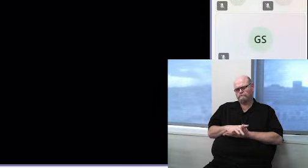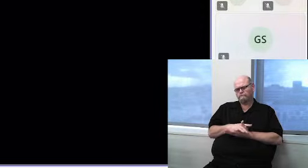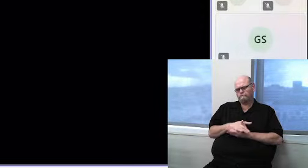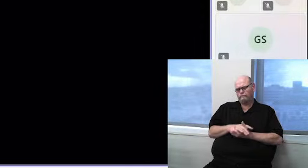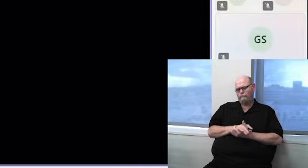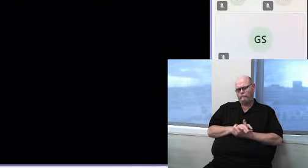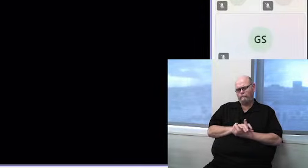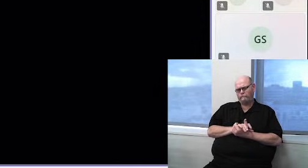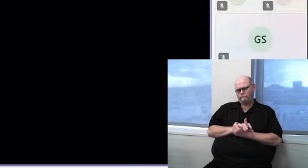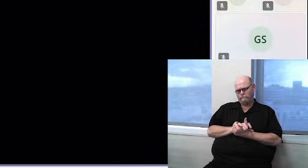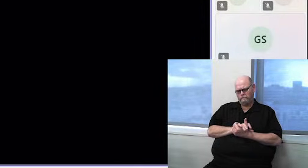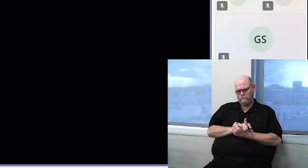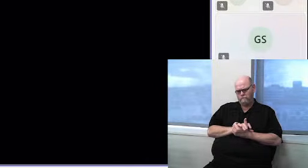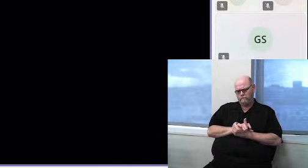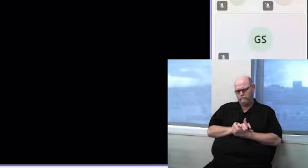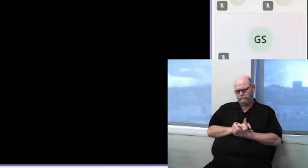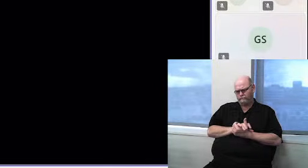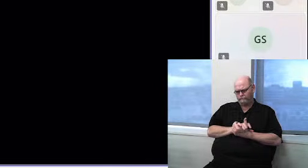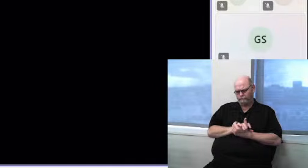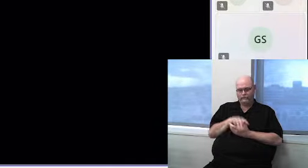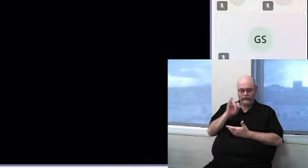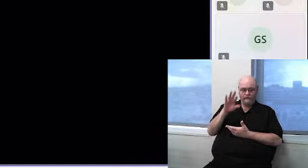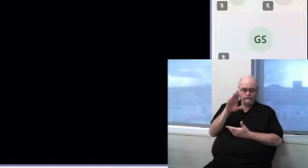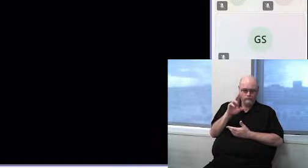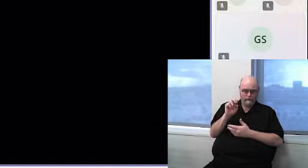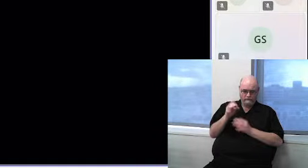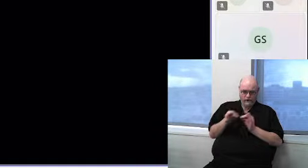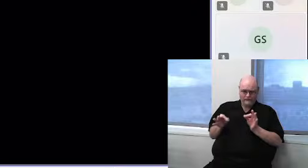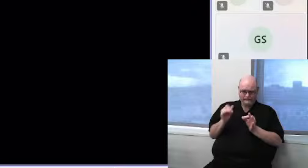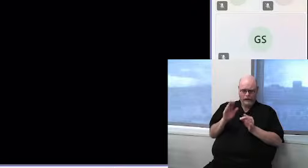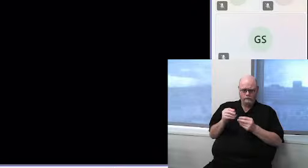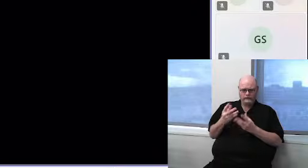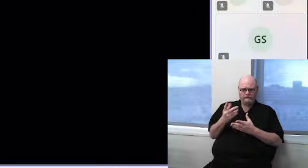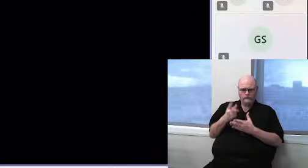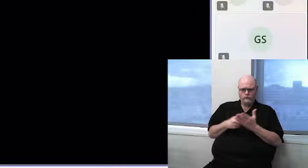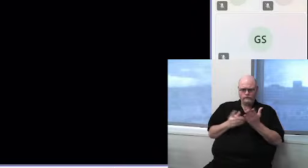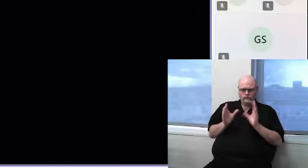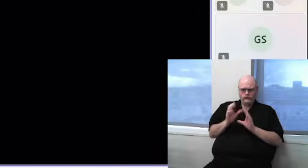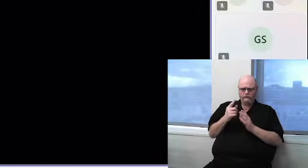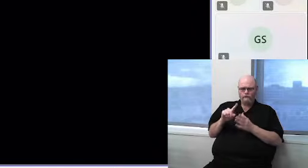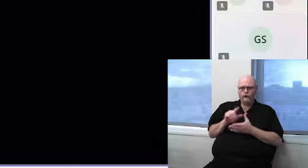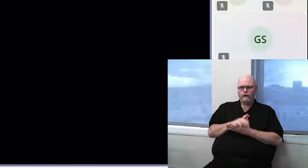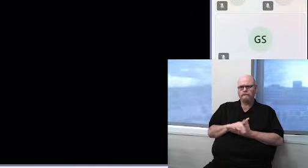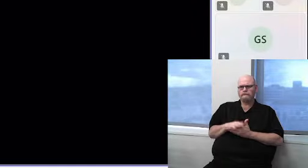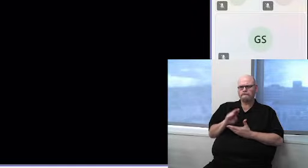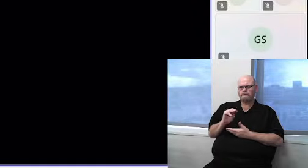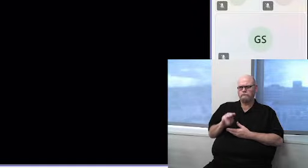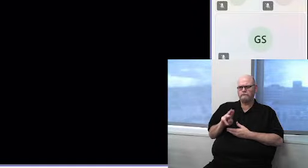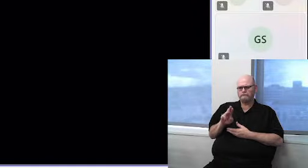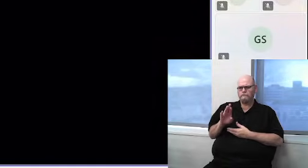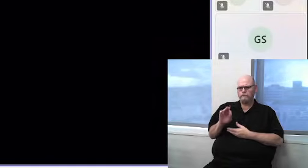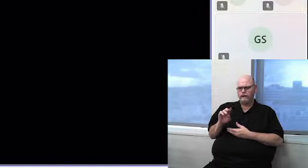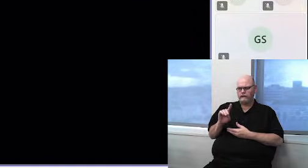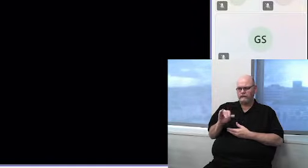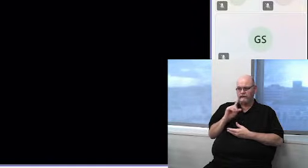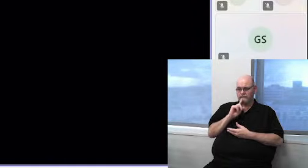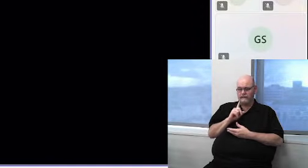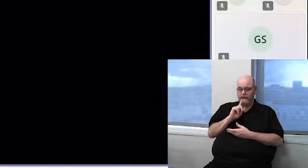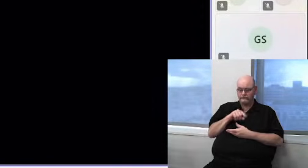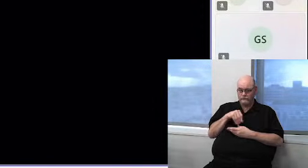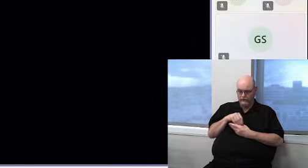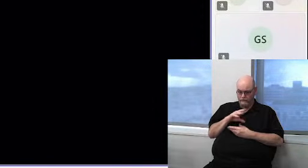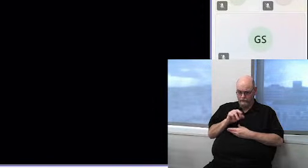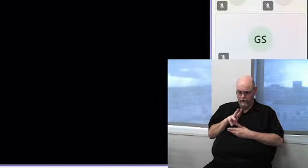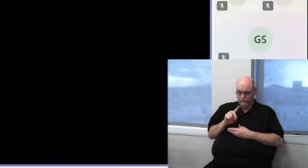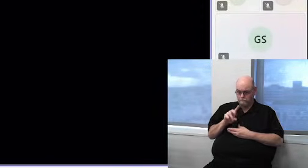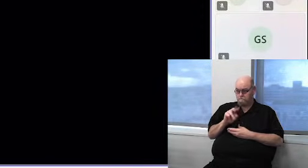this question with more precision, to be honest with you. Can you rephrase the question so I could give you what you're looking for? Well, Mr. Brady, is the actual answer in the